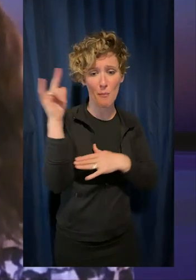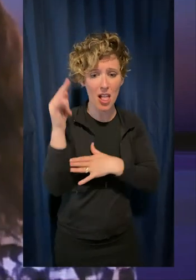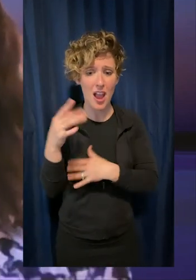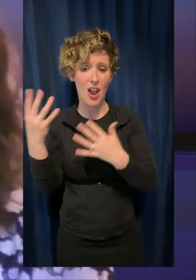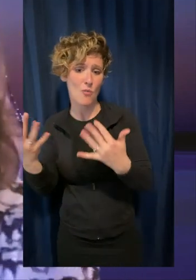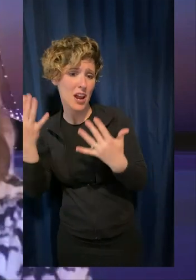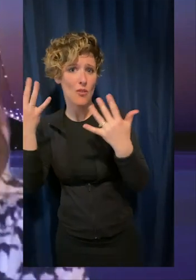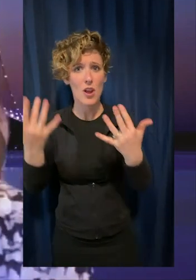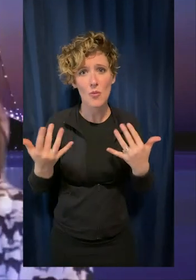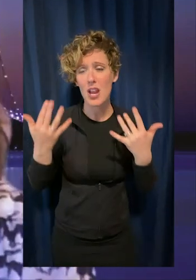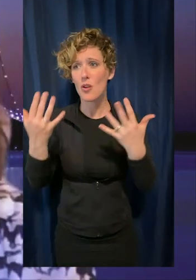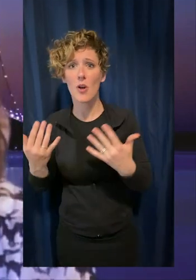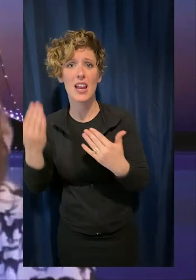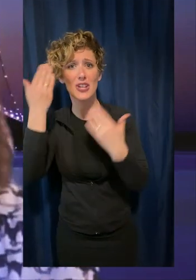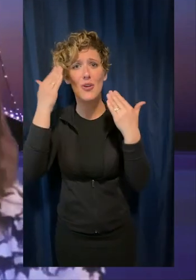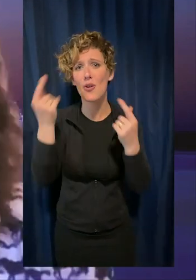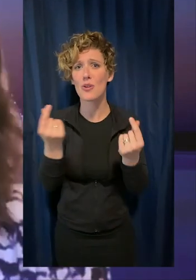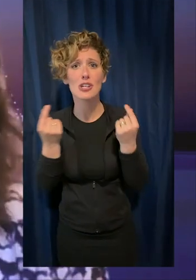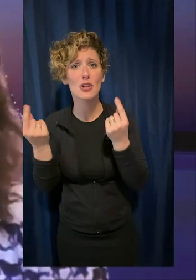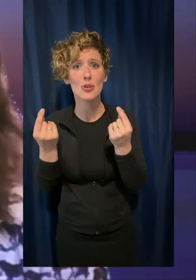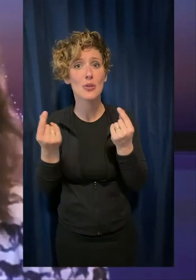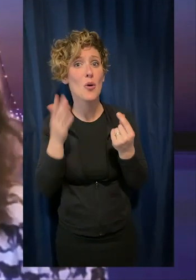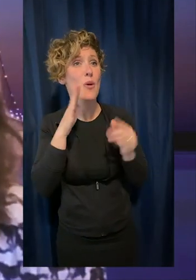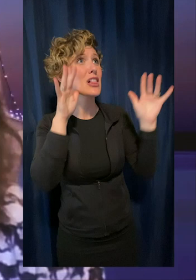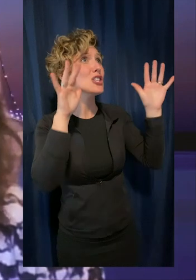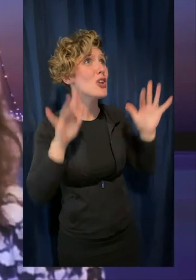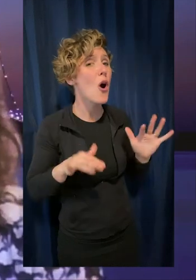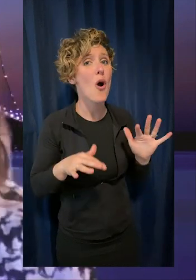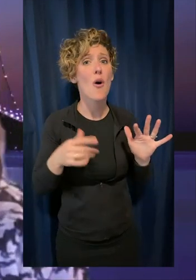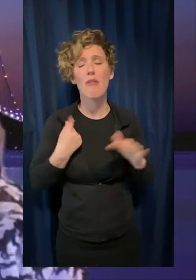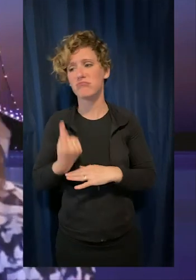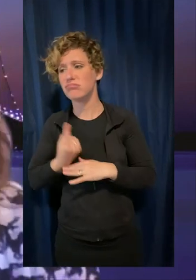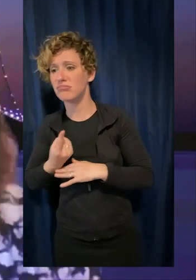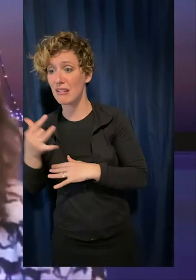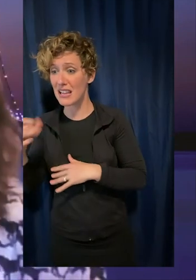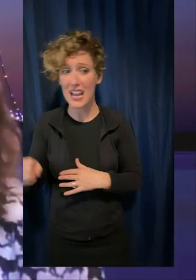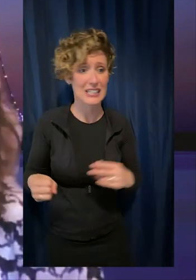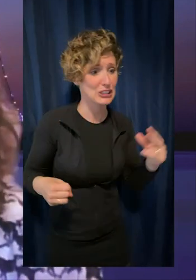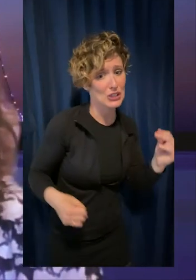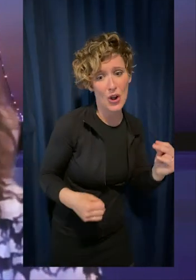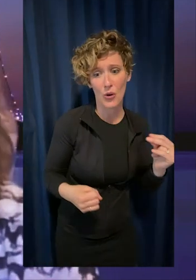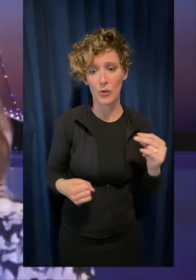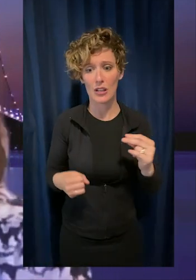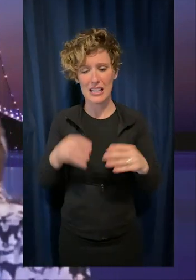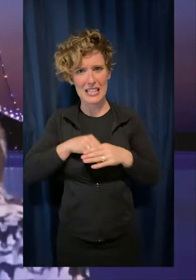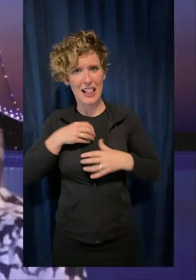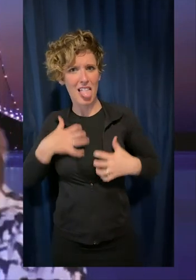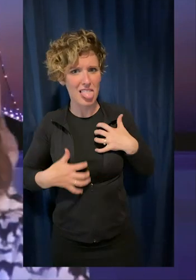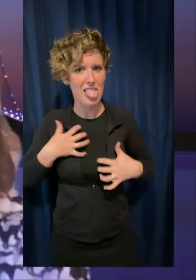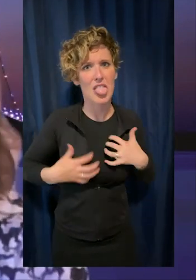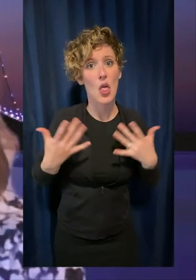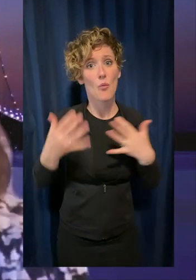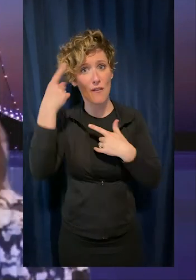to ring, or the snow to snow, or waiting around for a yes or a no, are waiting for their hair to grow. Everyone